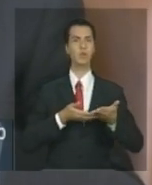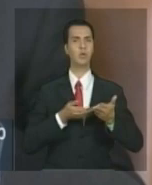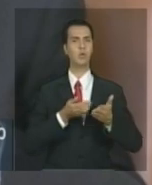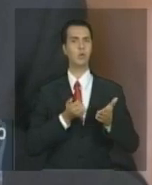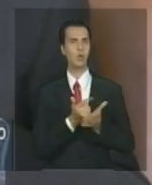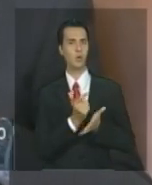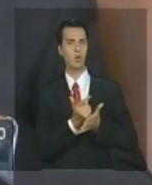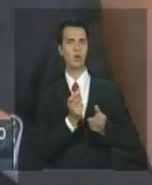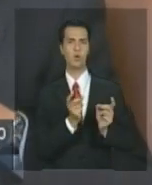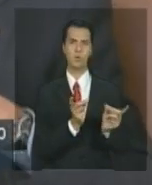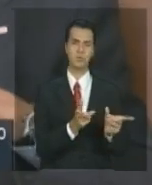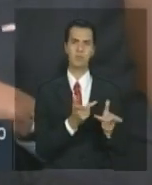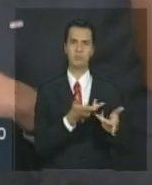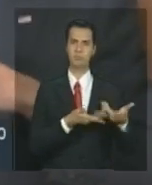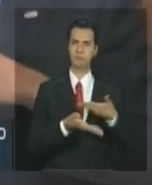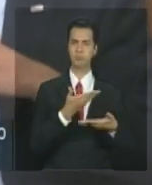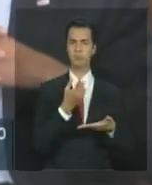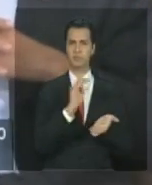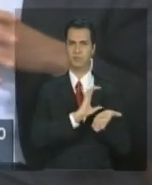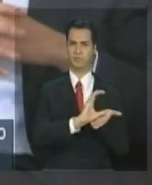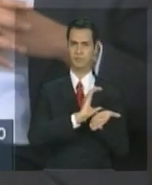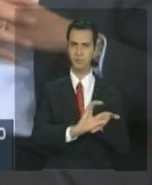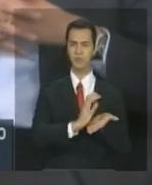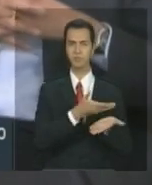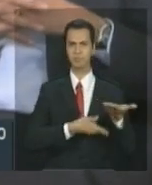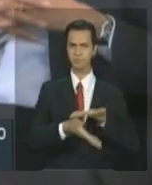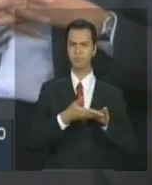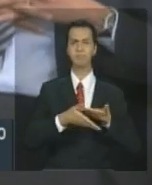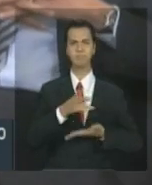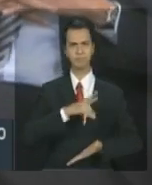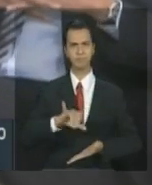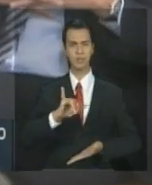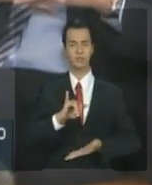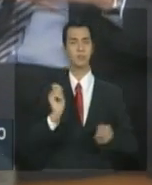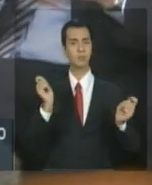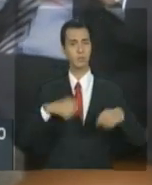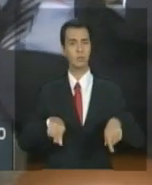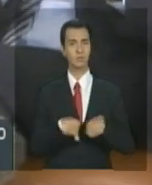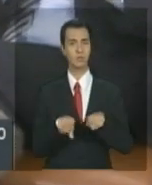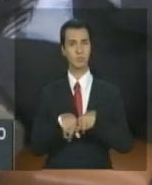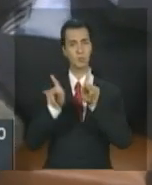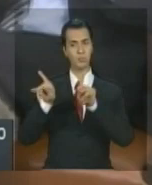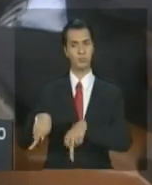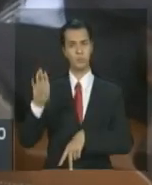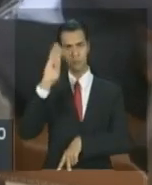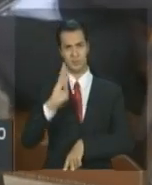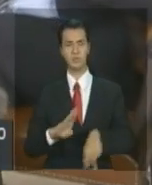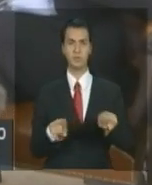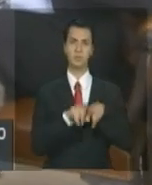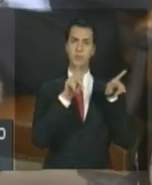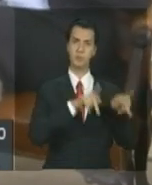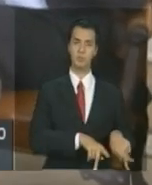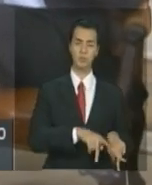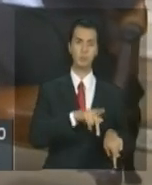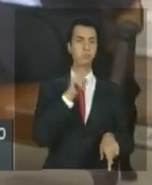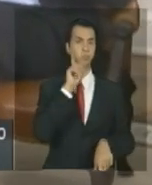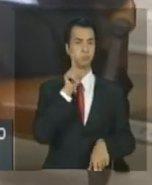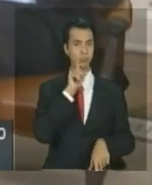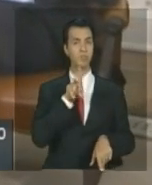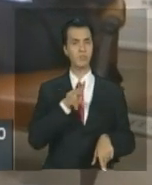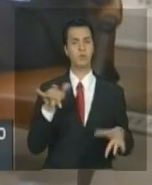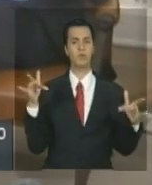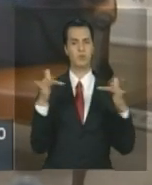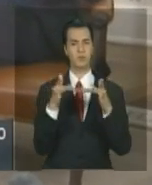investimento e permitindo um maior contato entre os povos do Brasil e dos Estados Unidos. Por exemplo, para tanto,